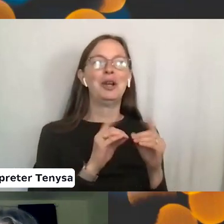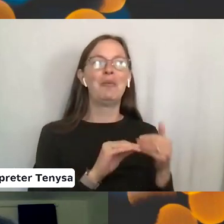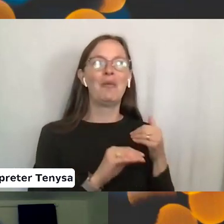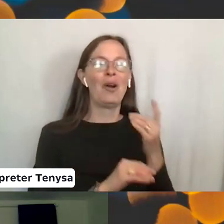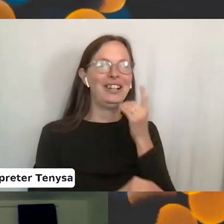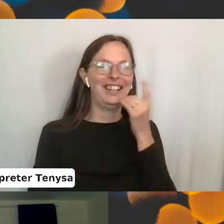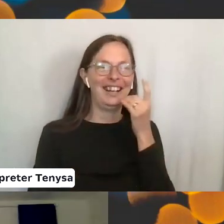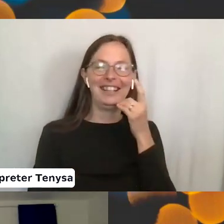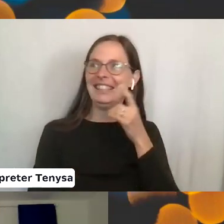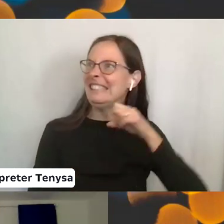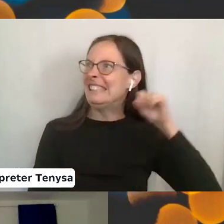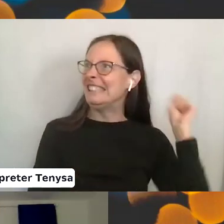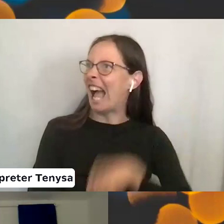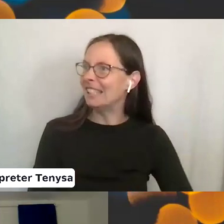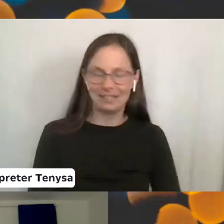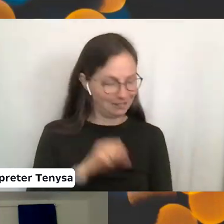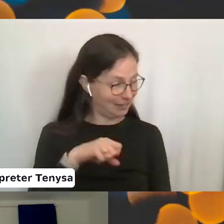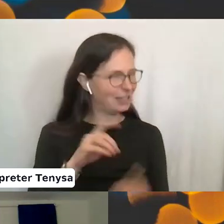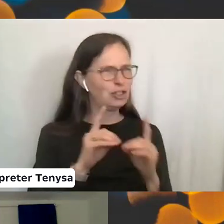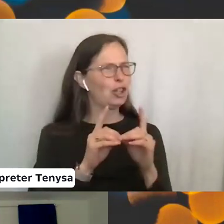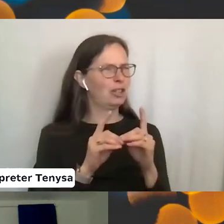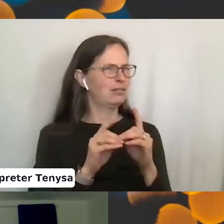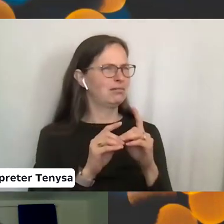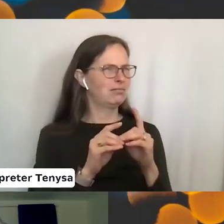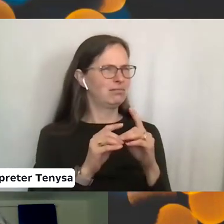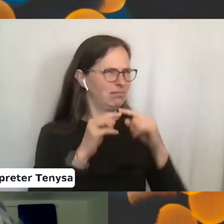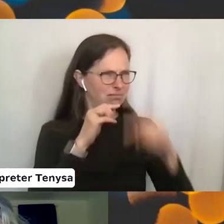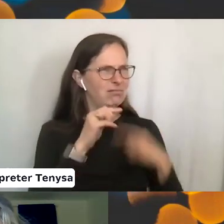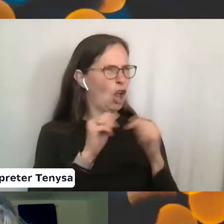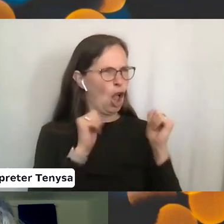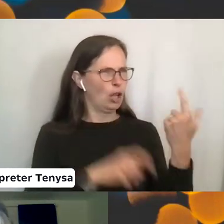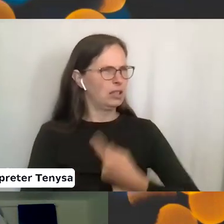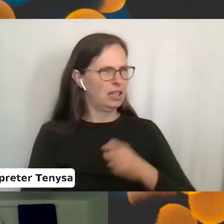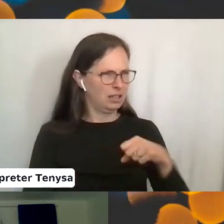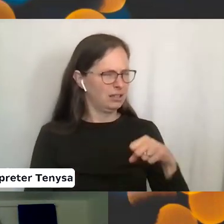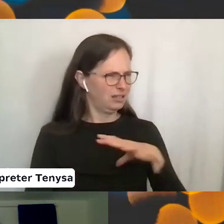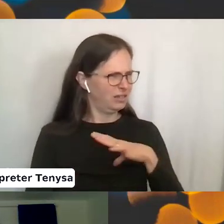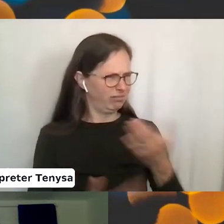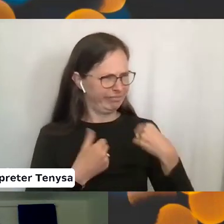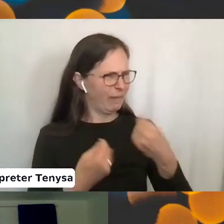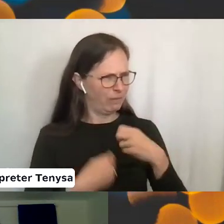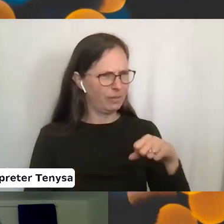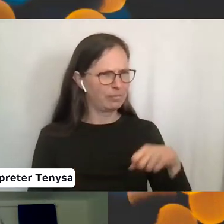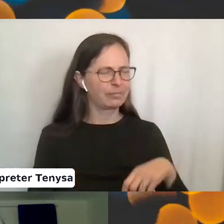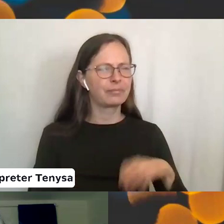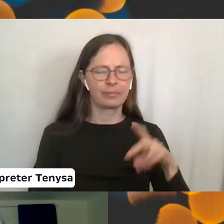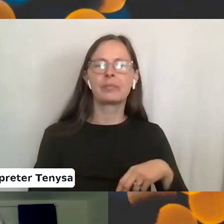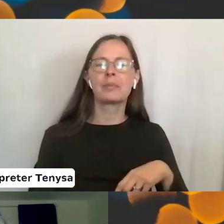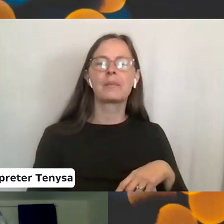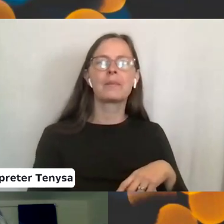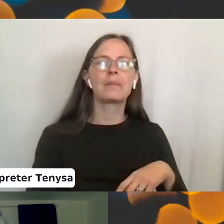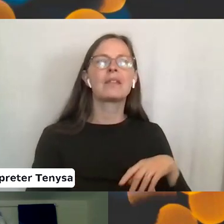Yes. Yes, dessert any time of the day. Like, Yes. hook a girl up. Okay.